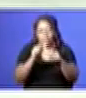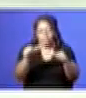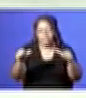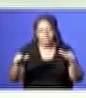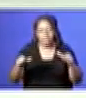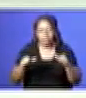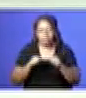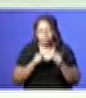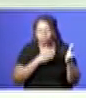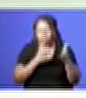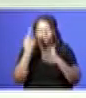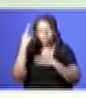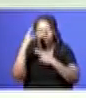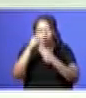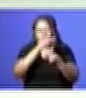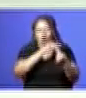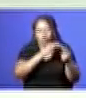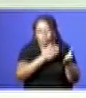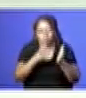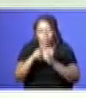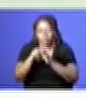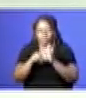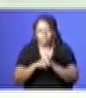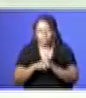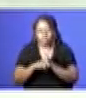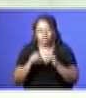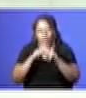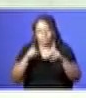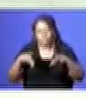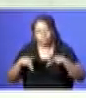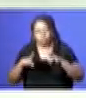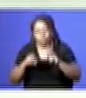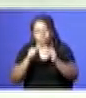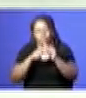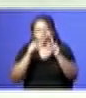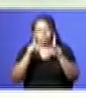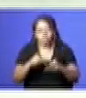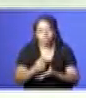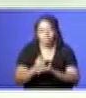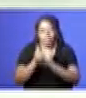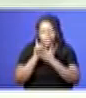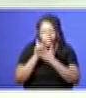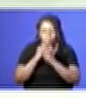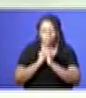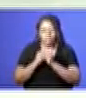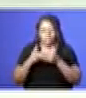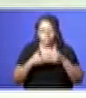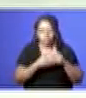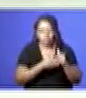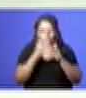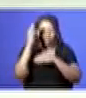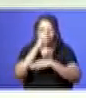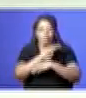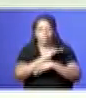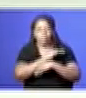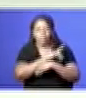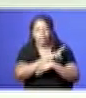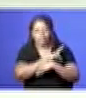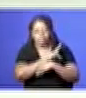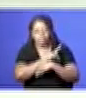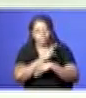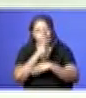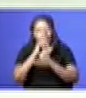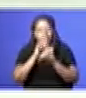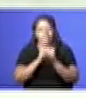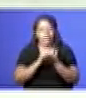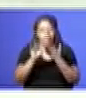hurricane preparedness, but there are ways that everyone can help. BREEF Executive Director CASURINA McKinney-LAMBERT says